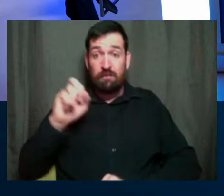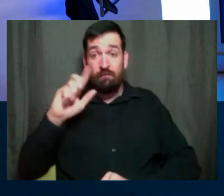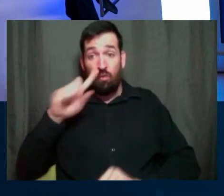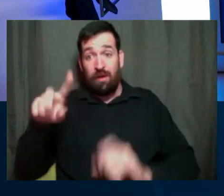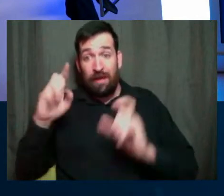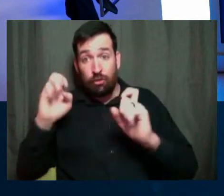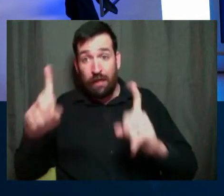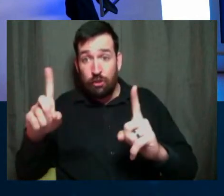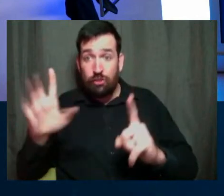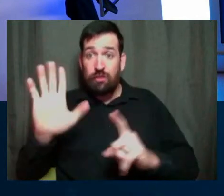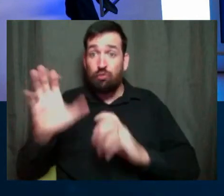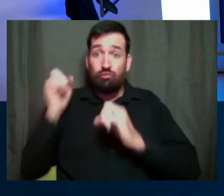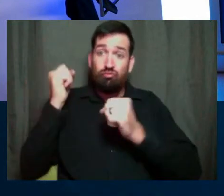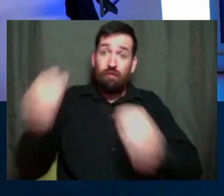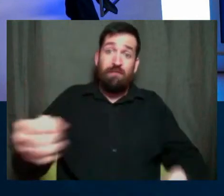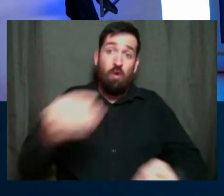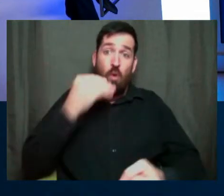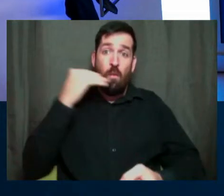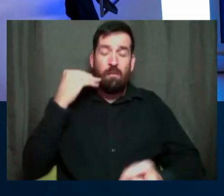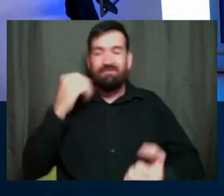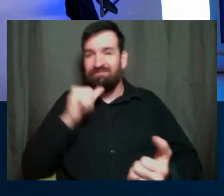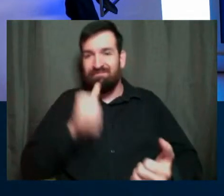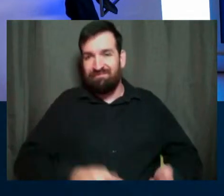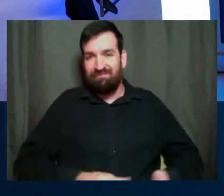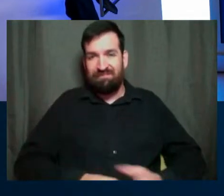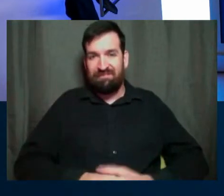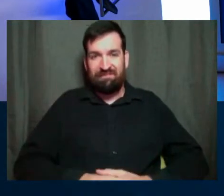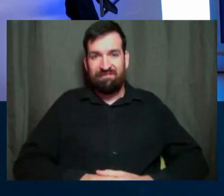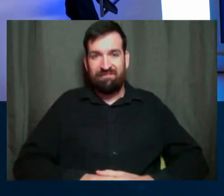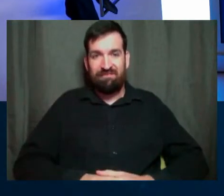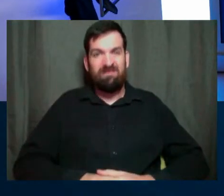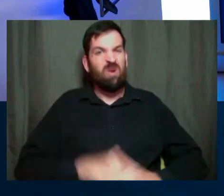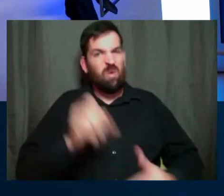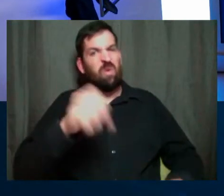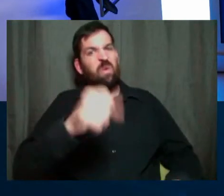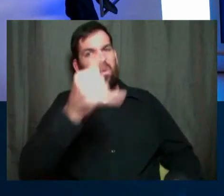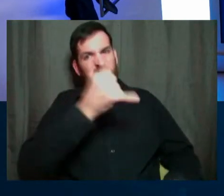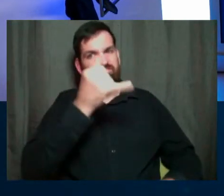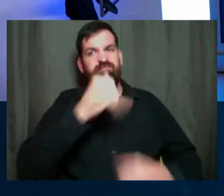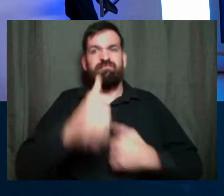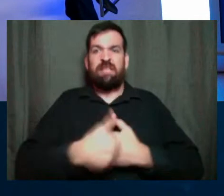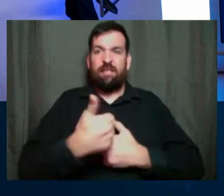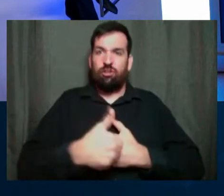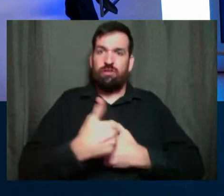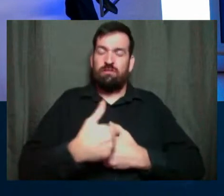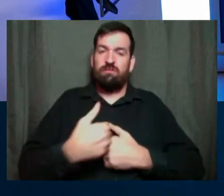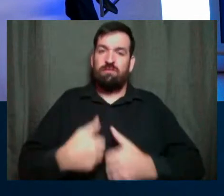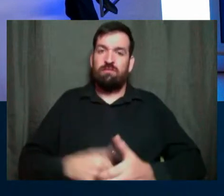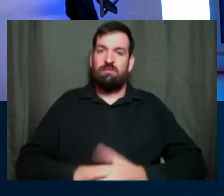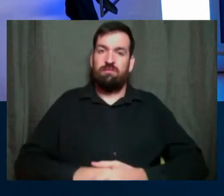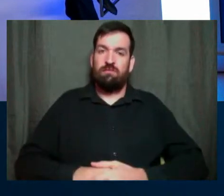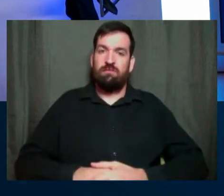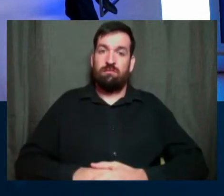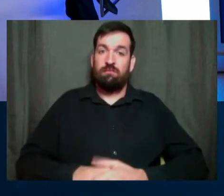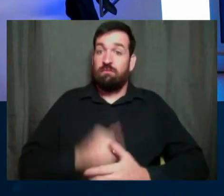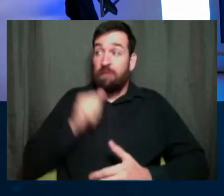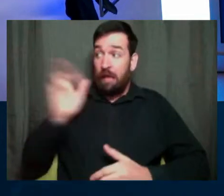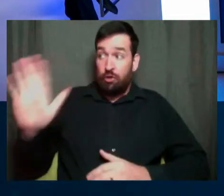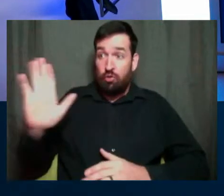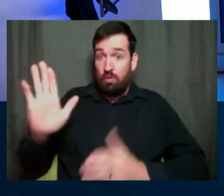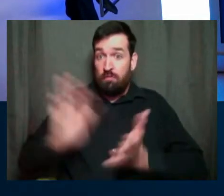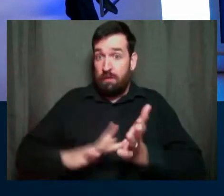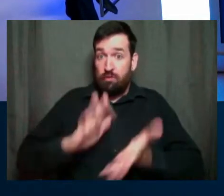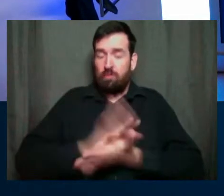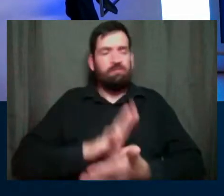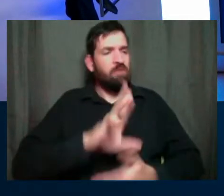own. Exactly. Yeah. I know of That's two changed over residents. the years, you're oh saying? yeah, Oh, it's been yeah. a Good. huge change. Yeah, and for the positive. But not when you were in med school. Oh no, like you